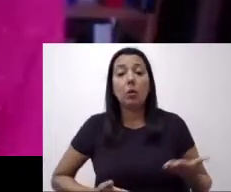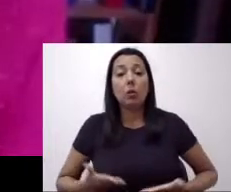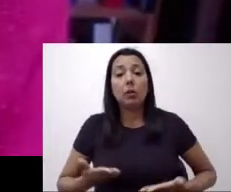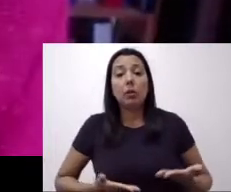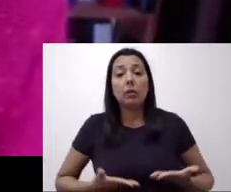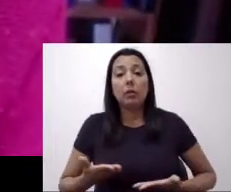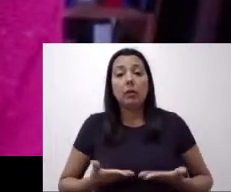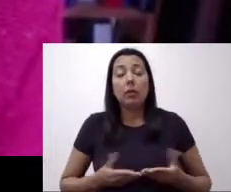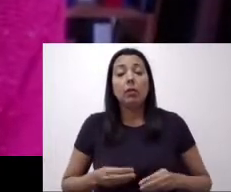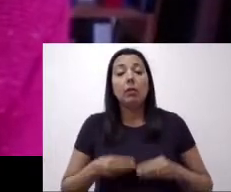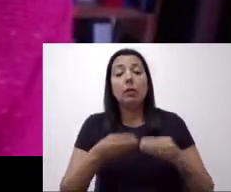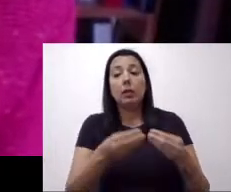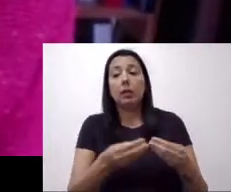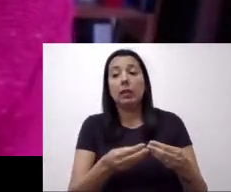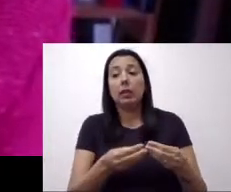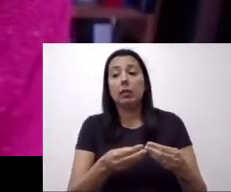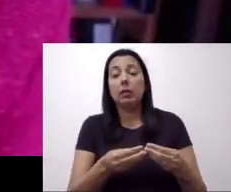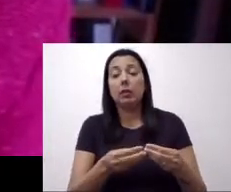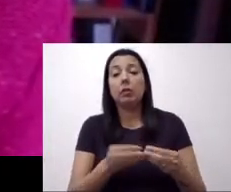searched